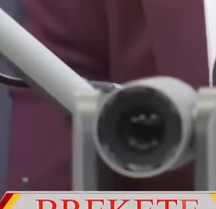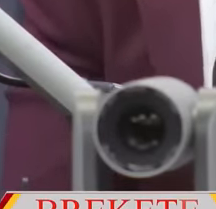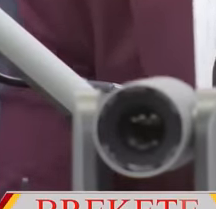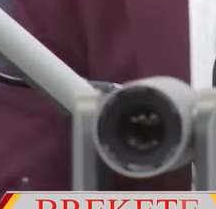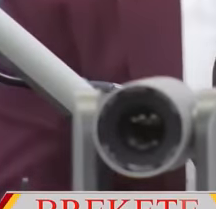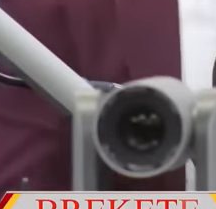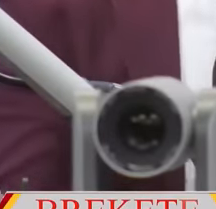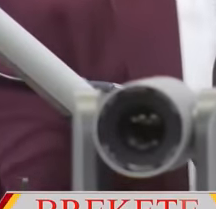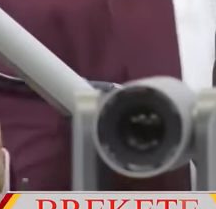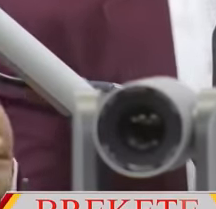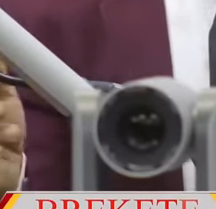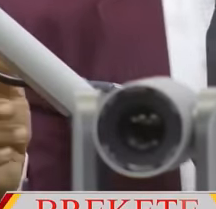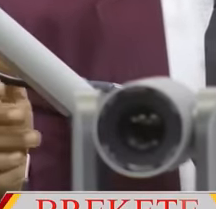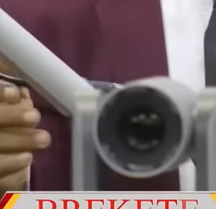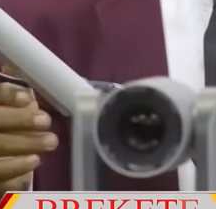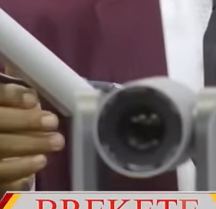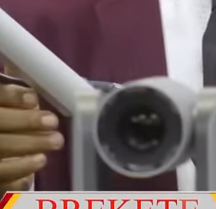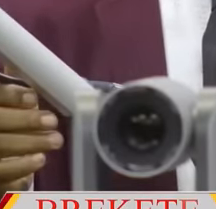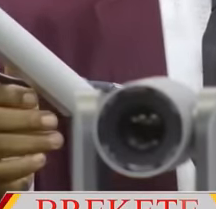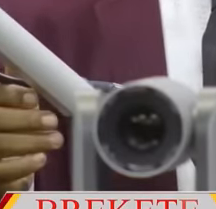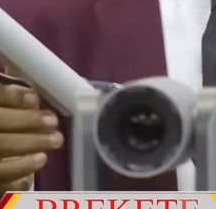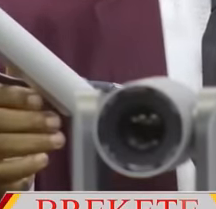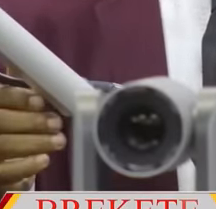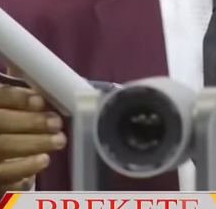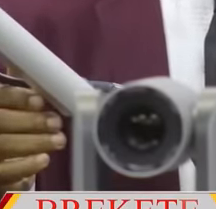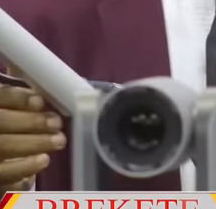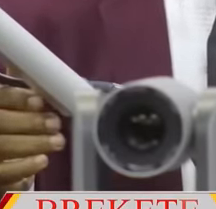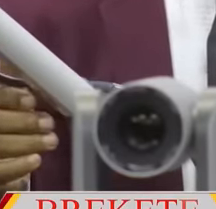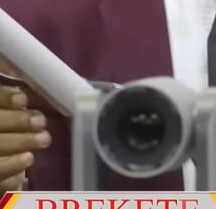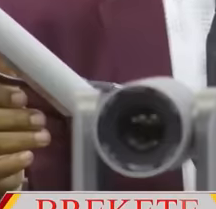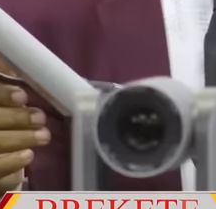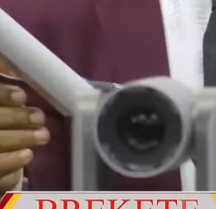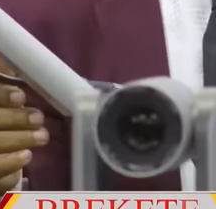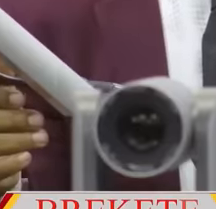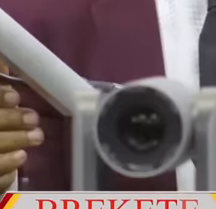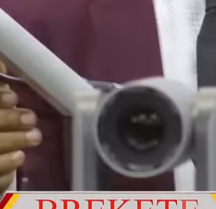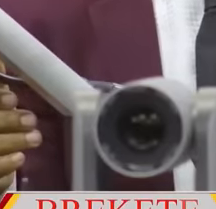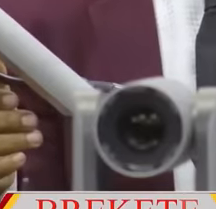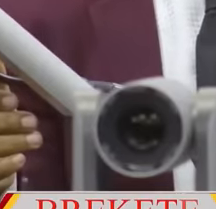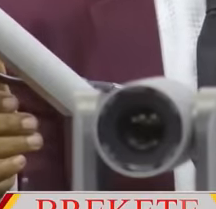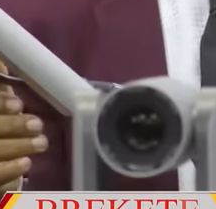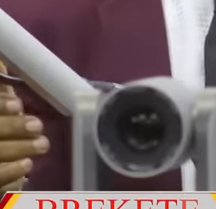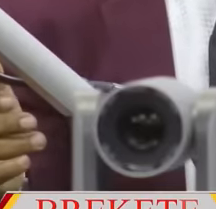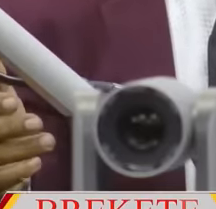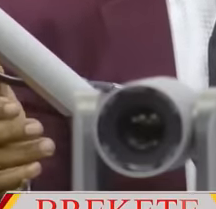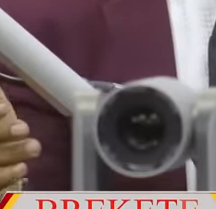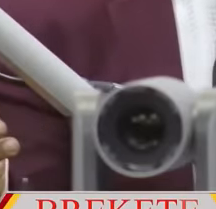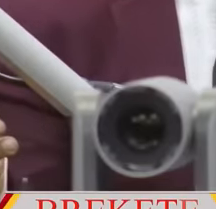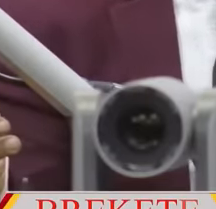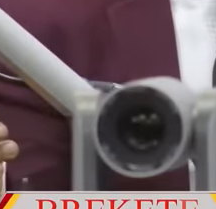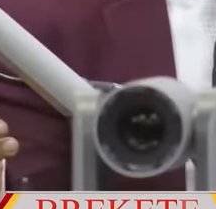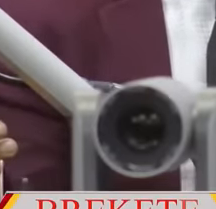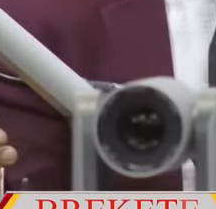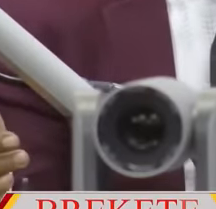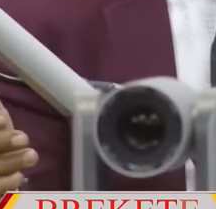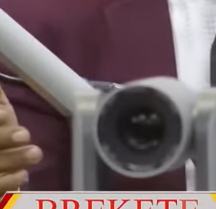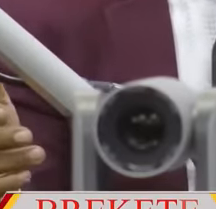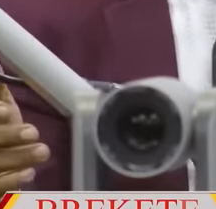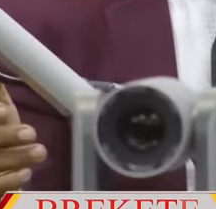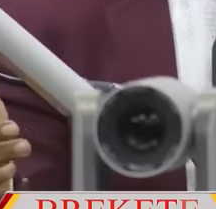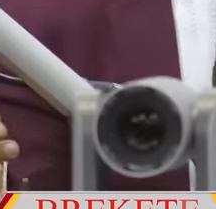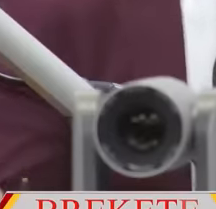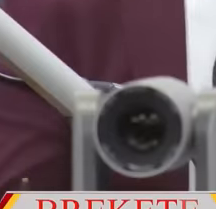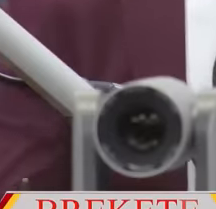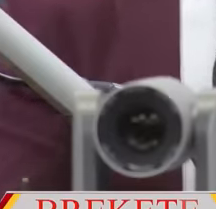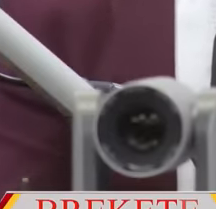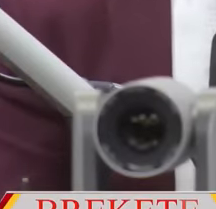father na him permit her make you do within he go do so the father they talk the to father they the, tell the stepmother say so, na me give na him me the,